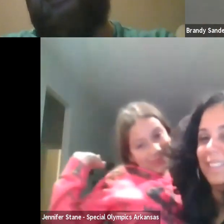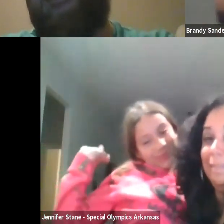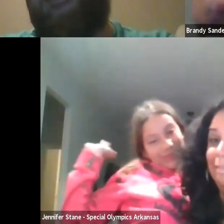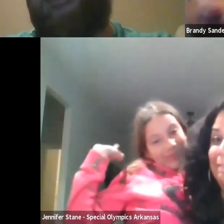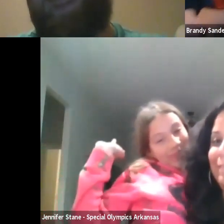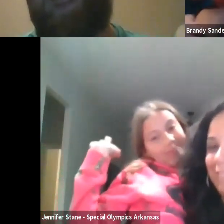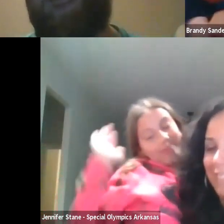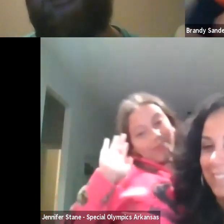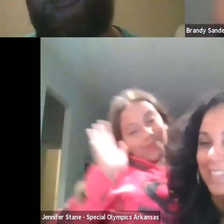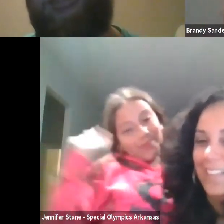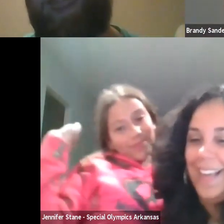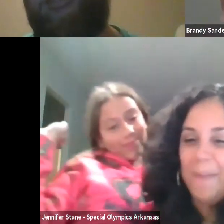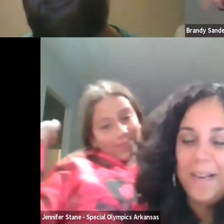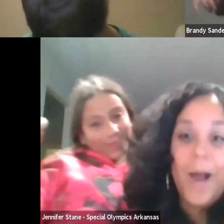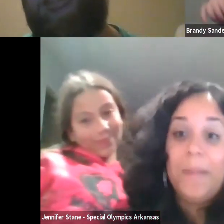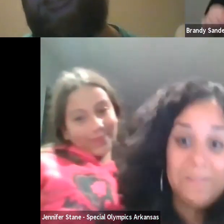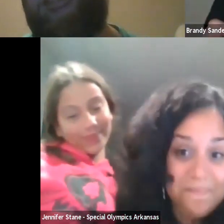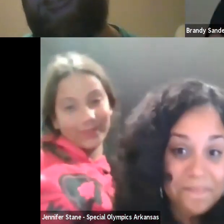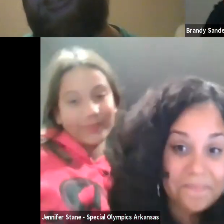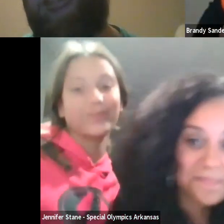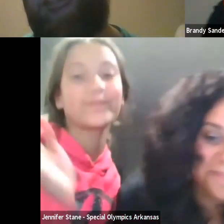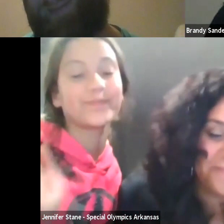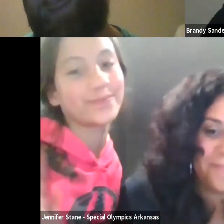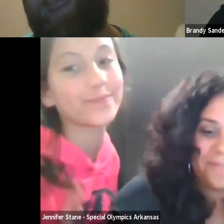this. I made a copy.